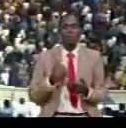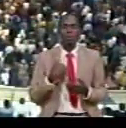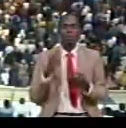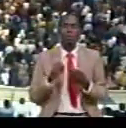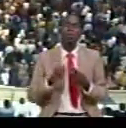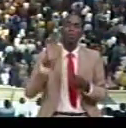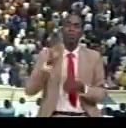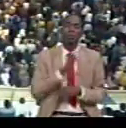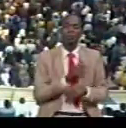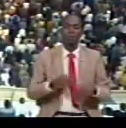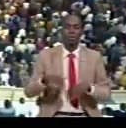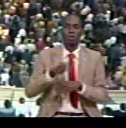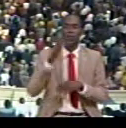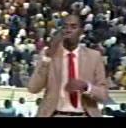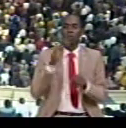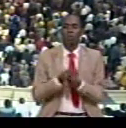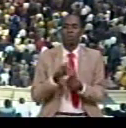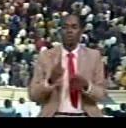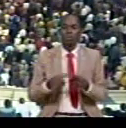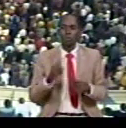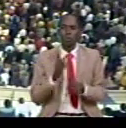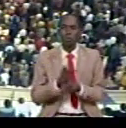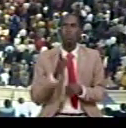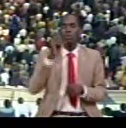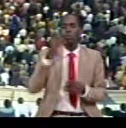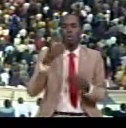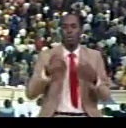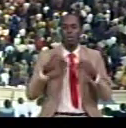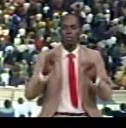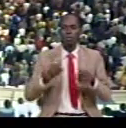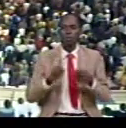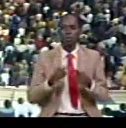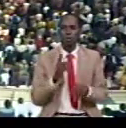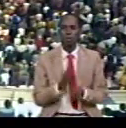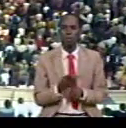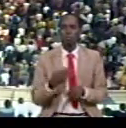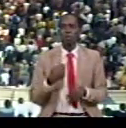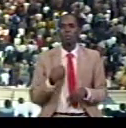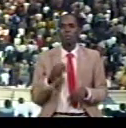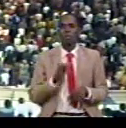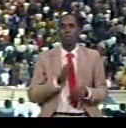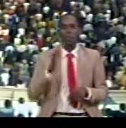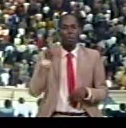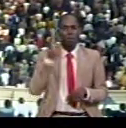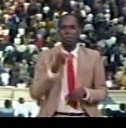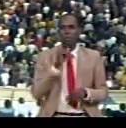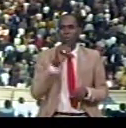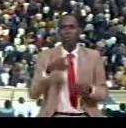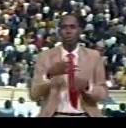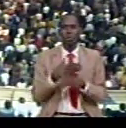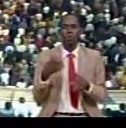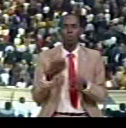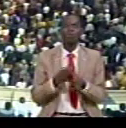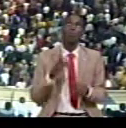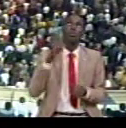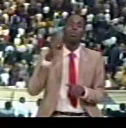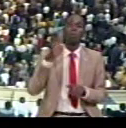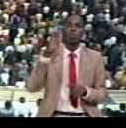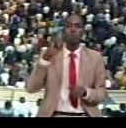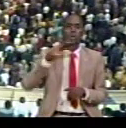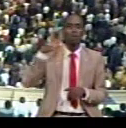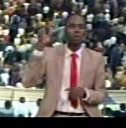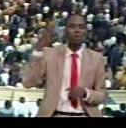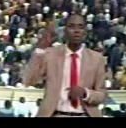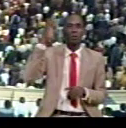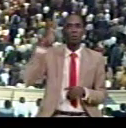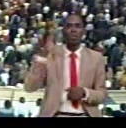me. And I know that you have the ability to keep me. And I am not going to wander away from you. By the grace of God, he giveth us